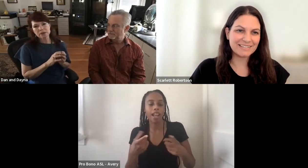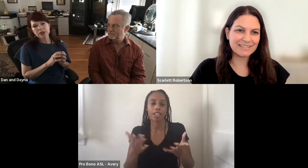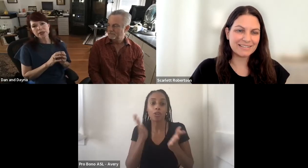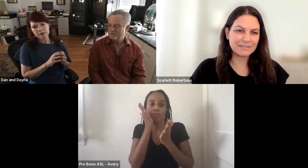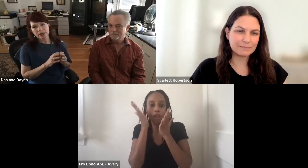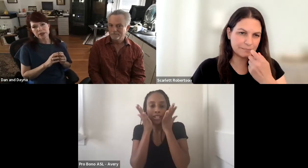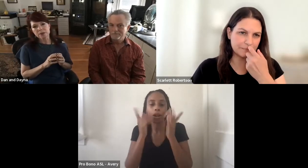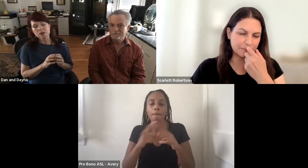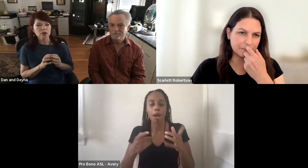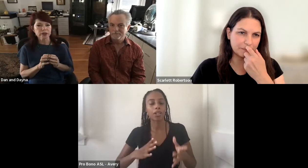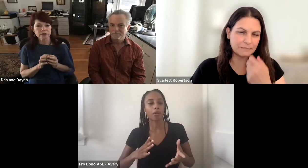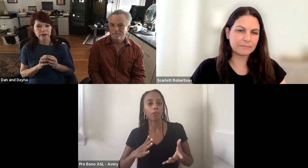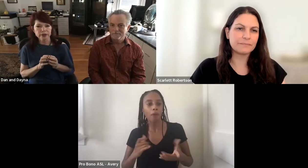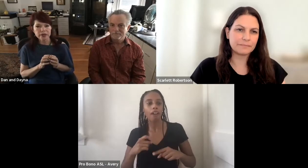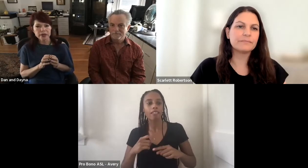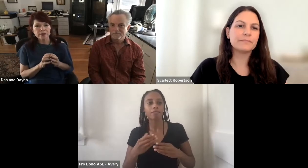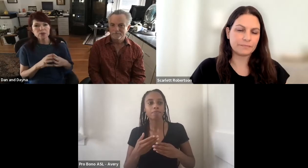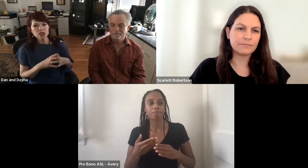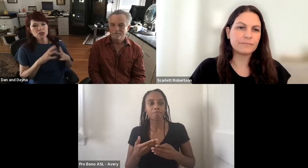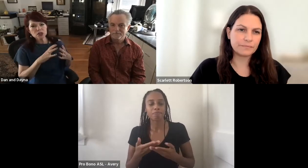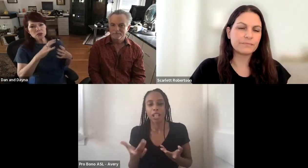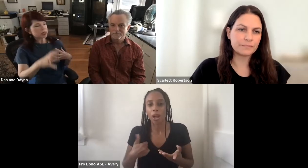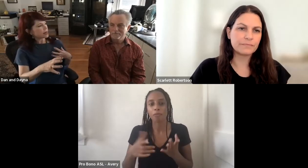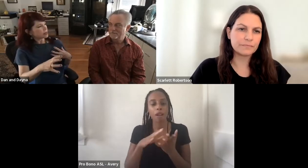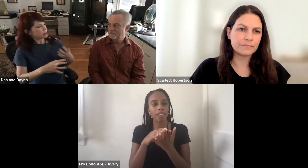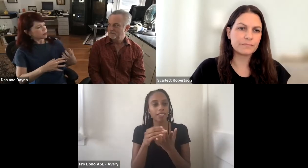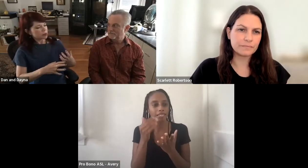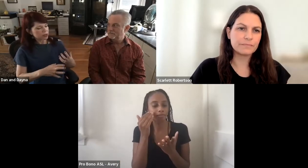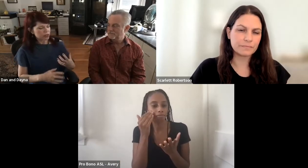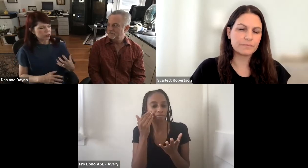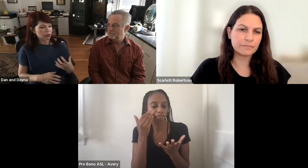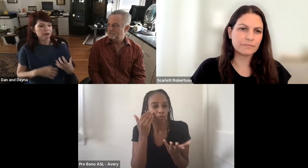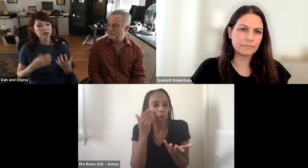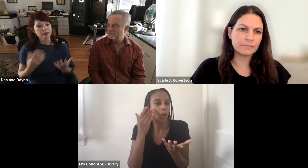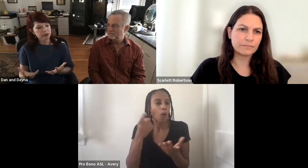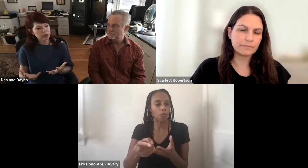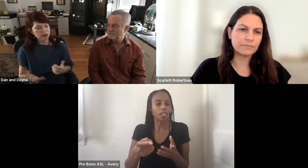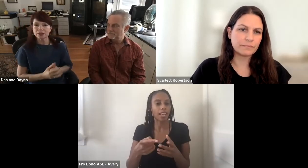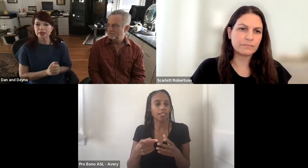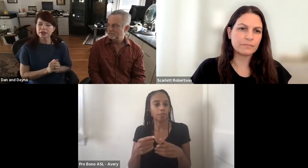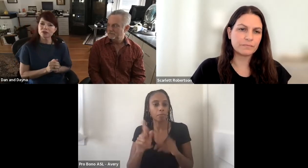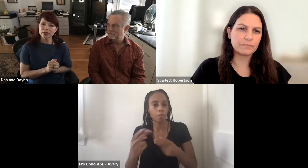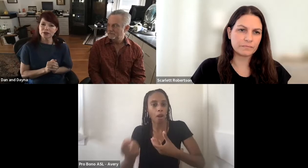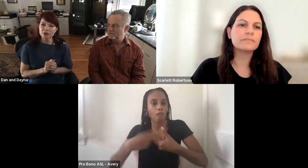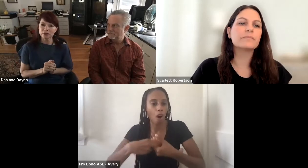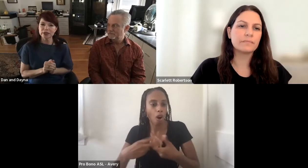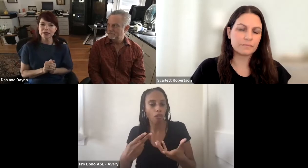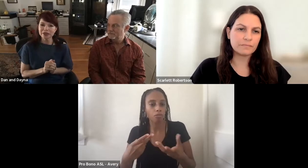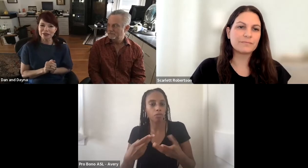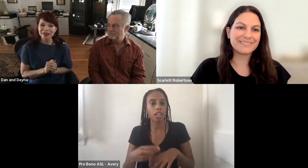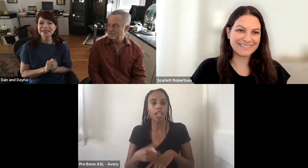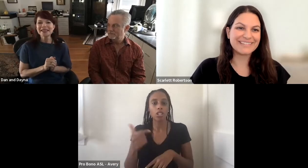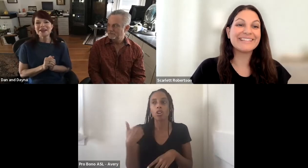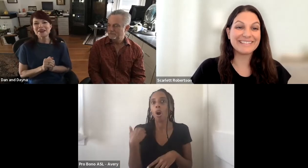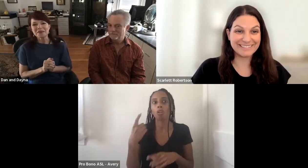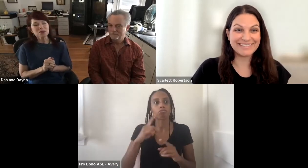the participants before we interviewed them. I mean, we just used that 18-month period to, every time we went to New York, let's take Ratso Sloman to